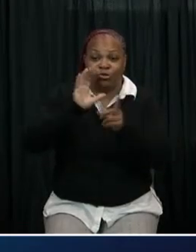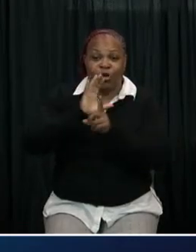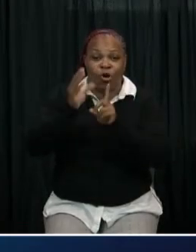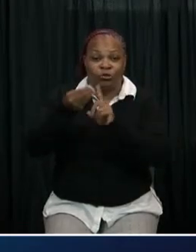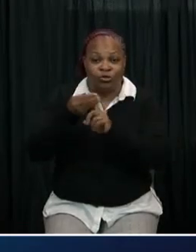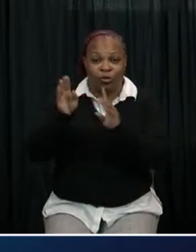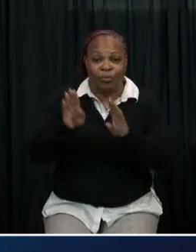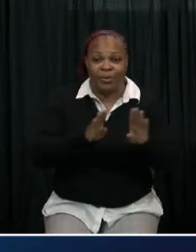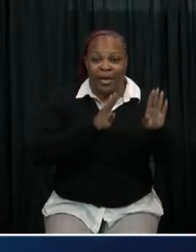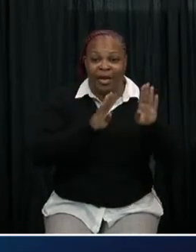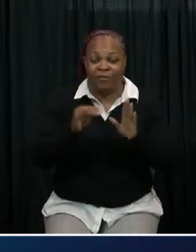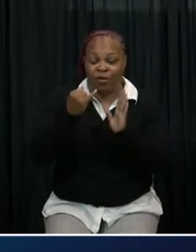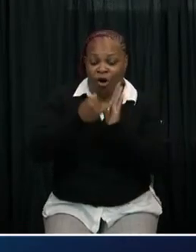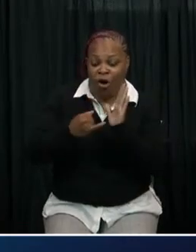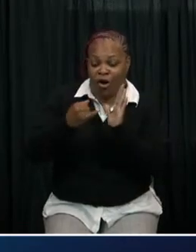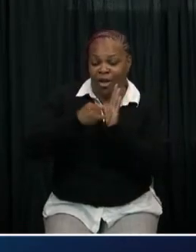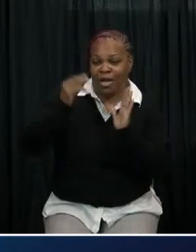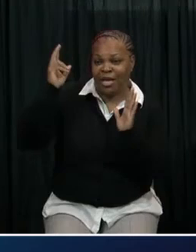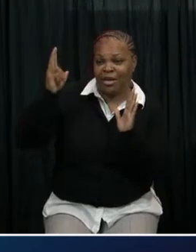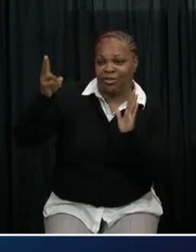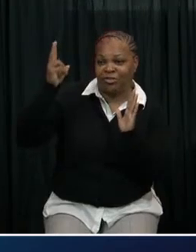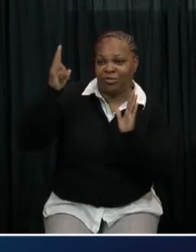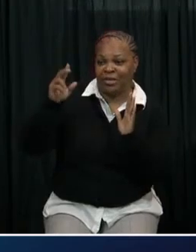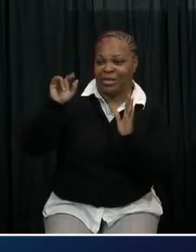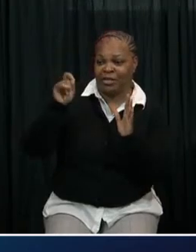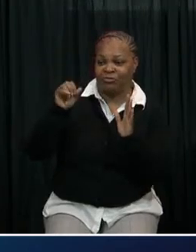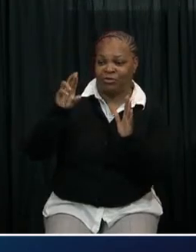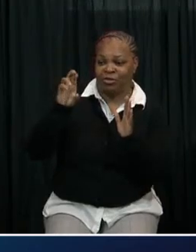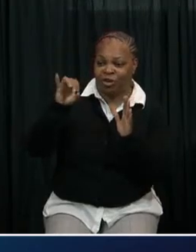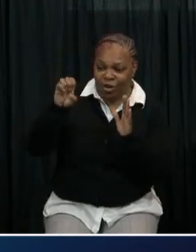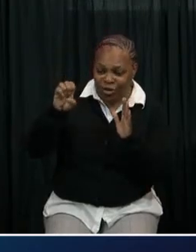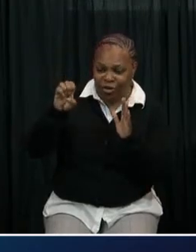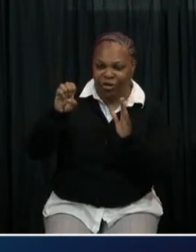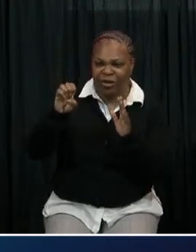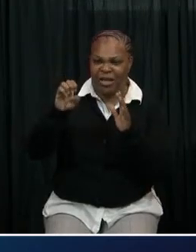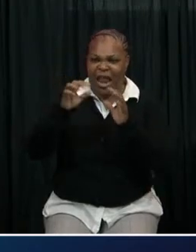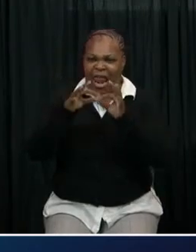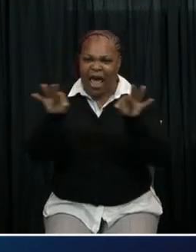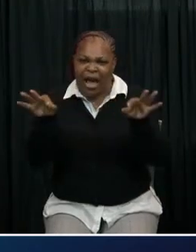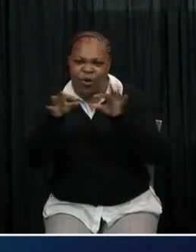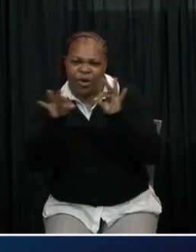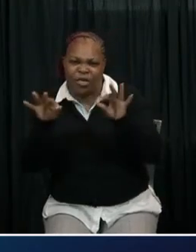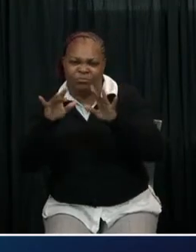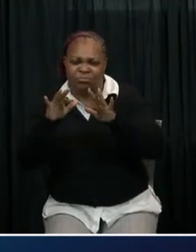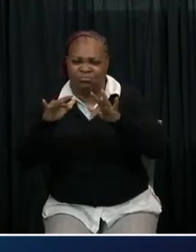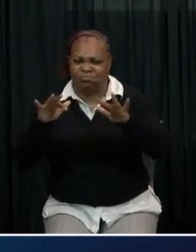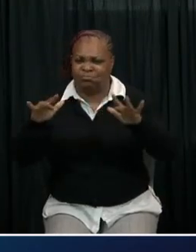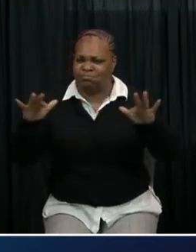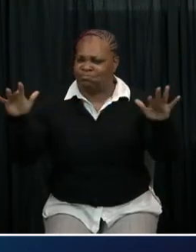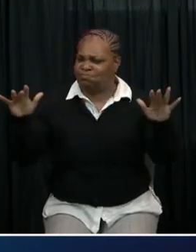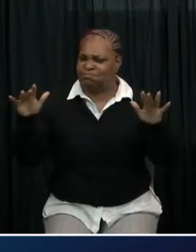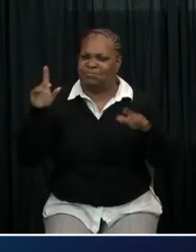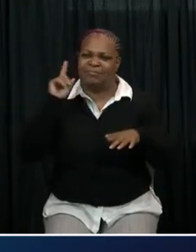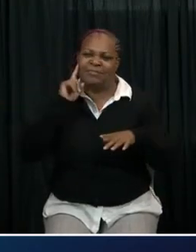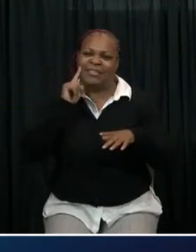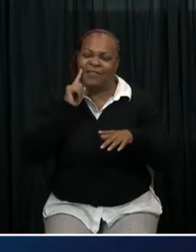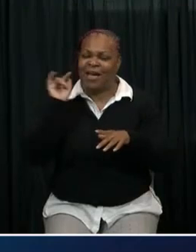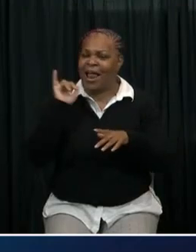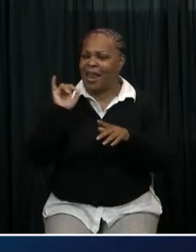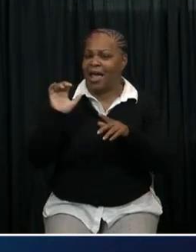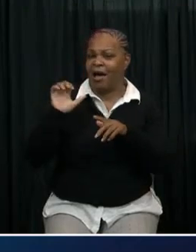behaviors, art, history, literature, traditions, values, languages, just as other